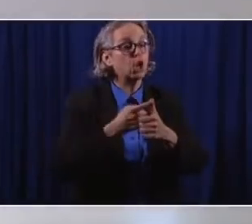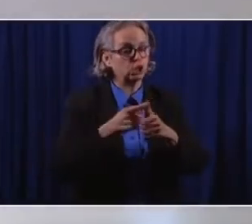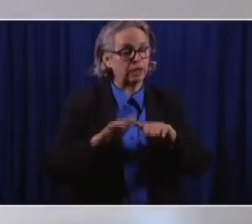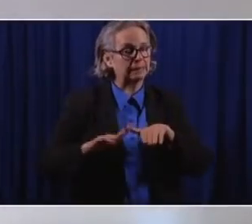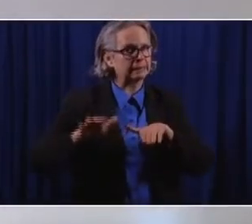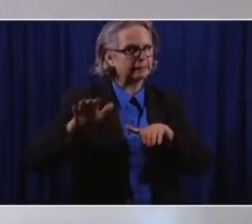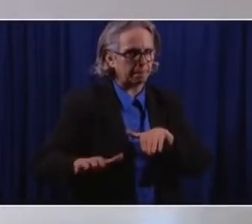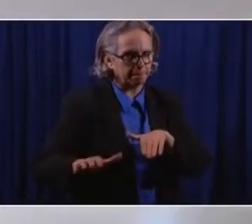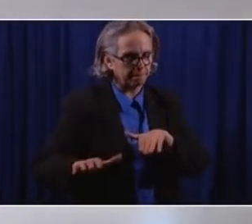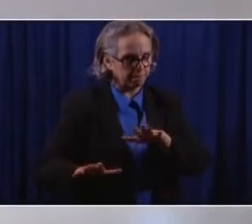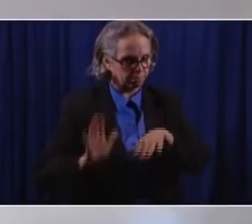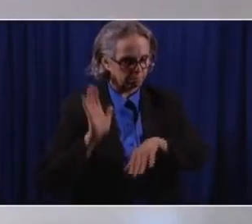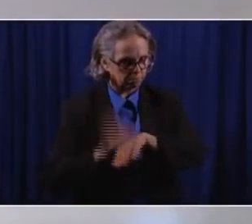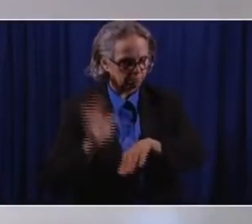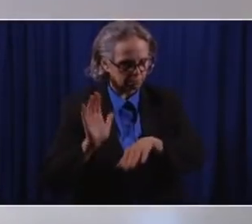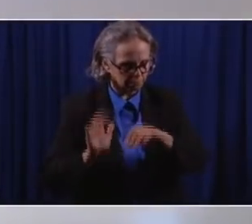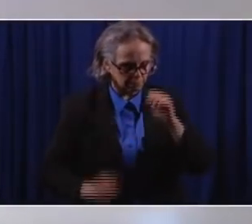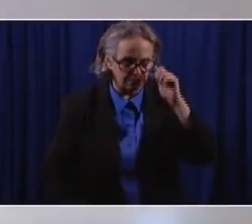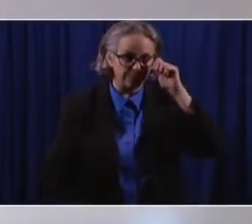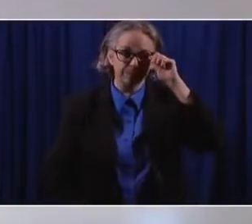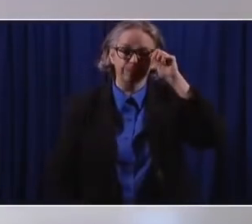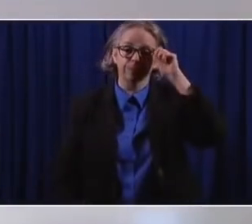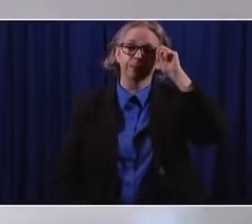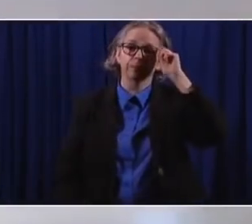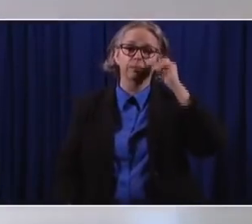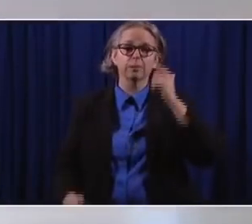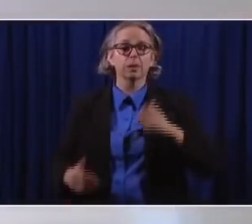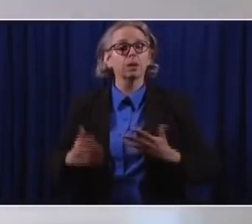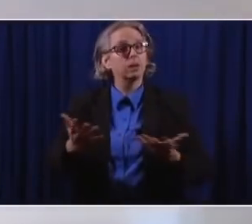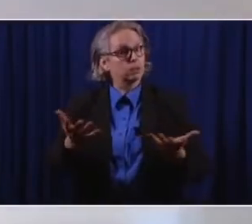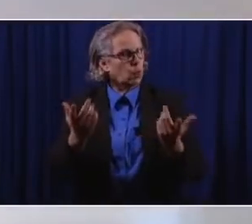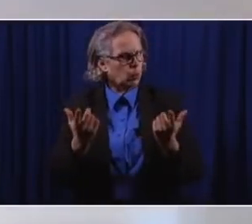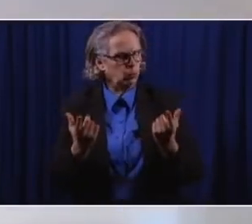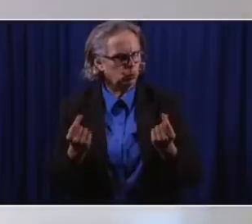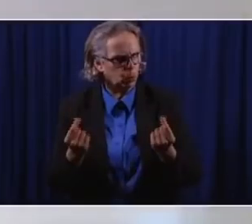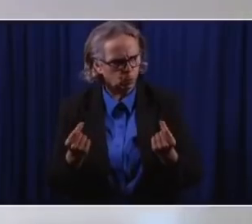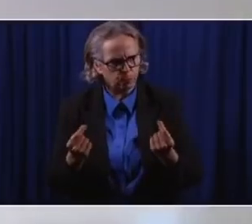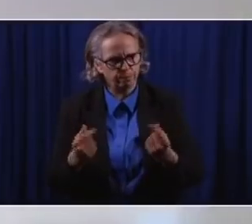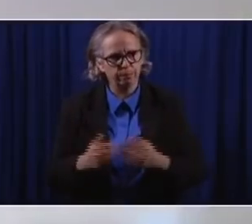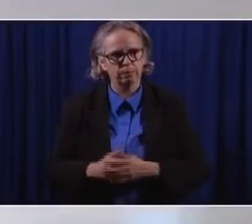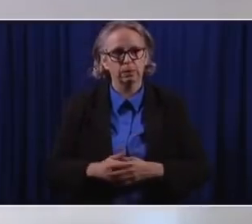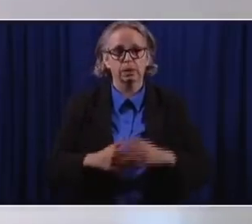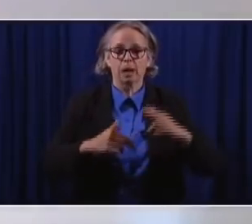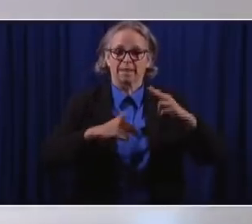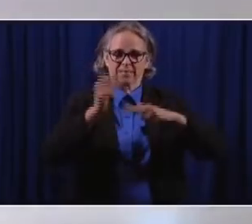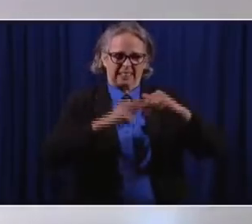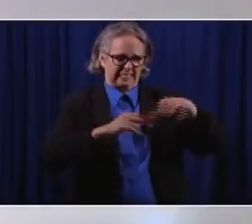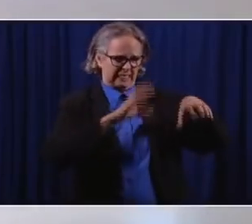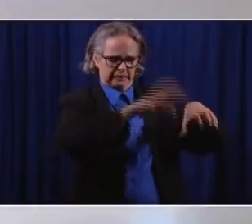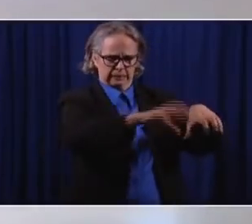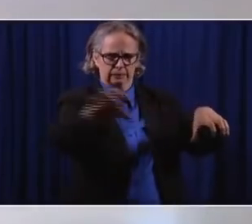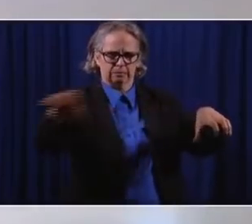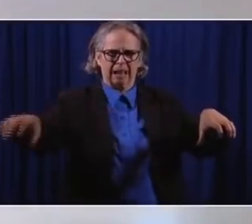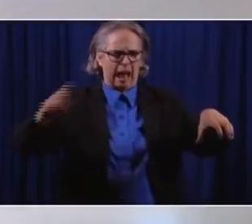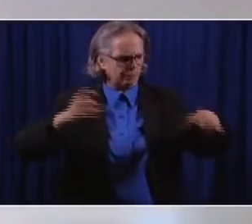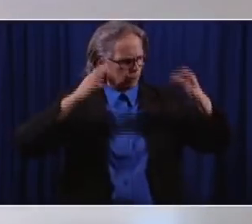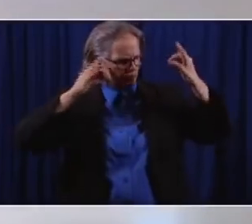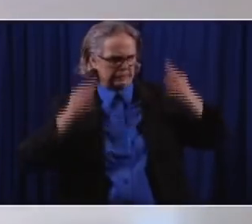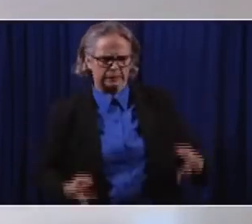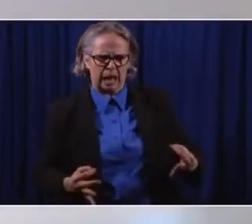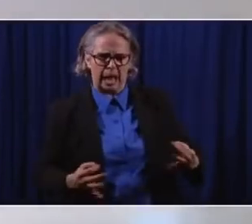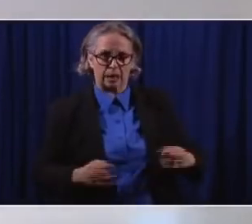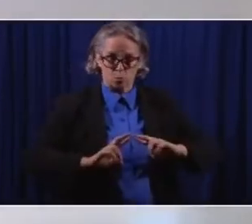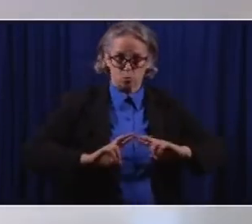phases. So, first, the facility has to determine its level of readiness to facilitate indoor